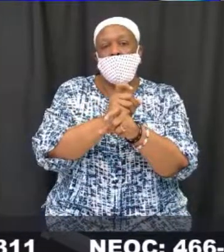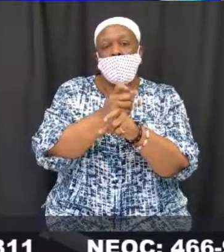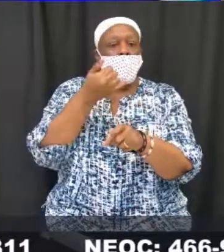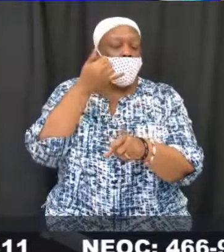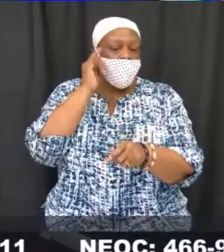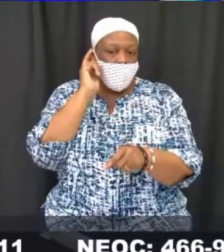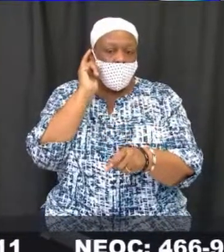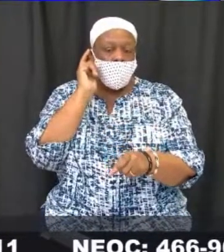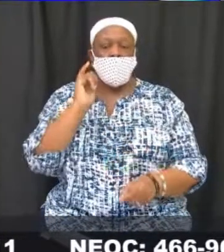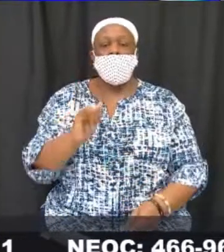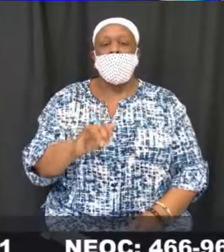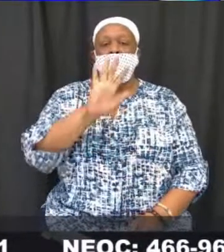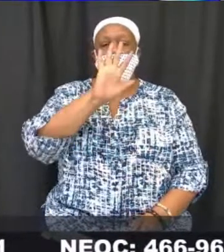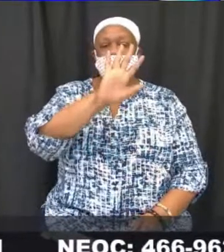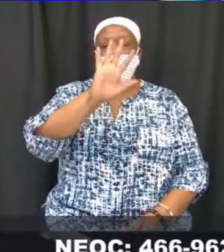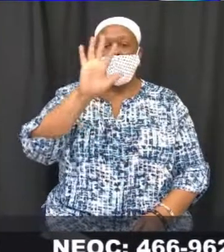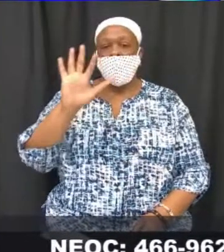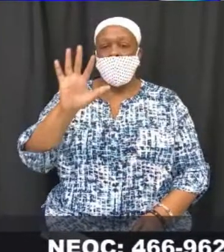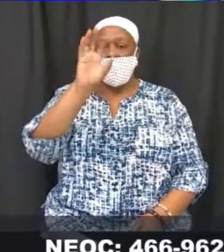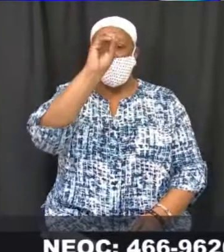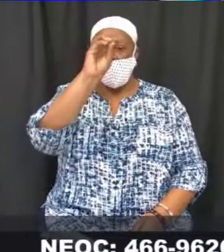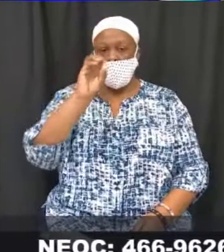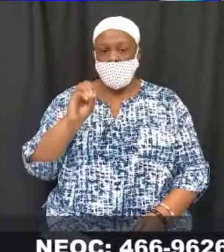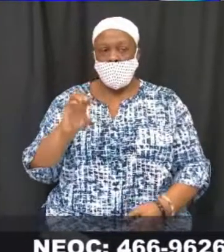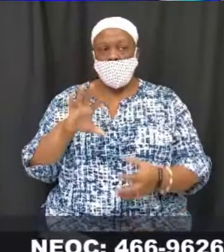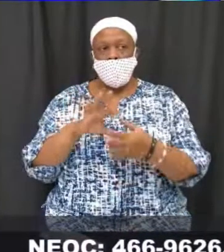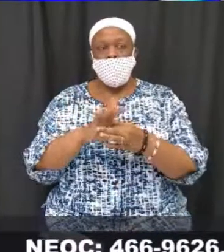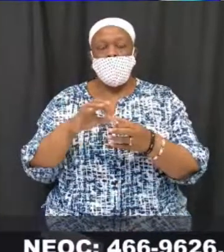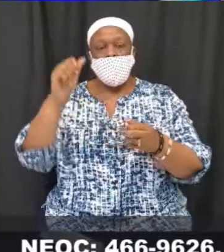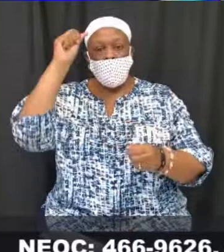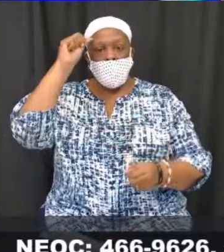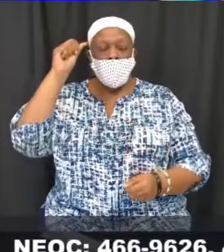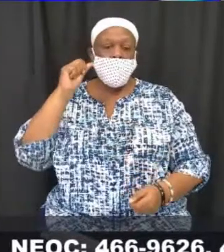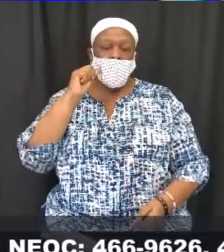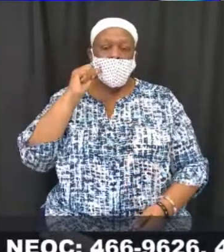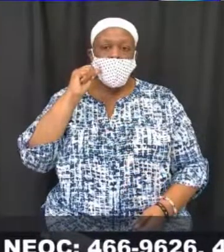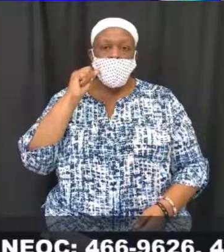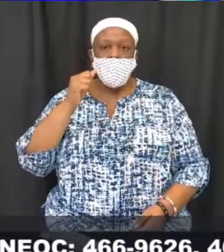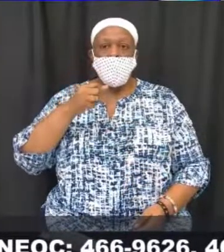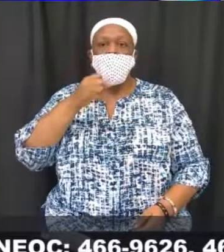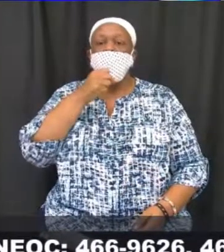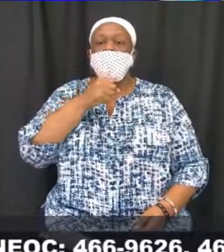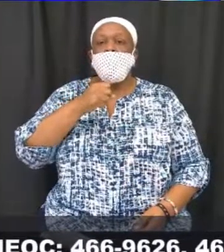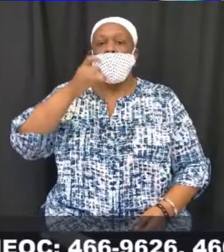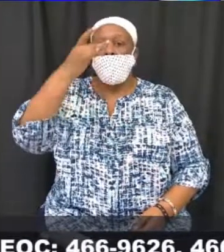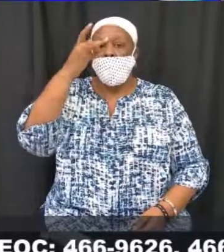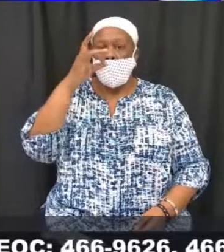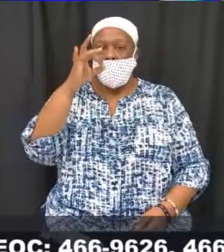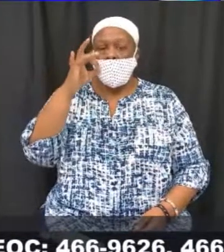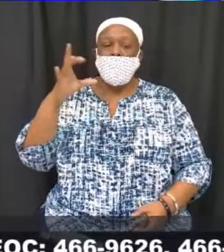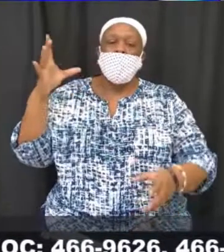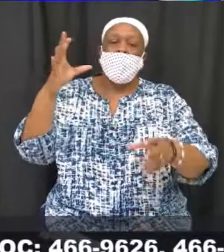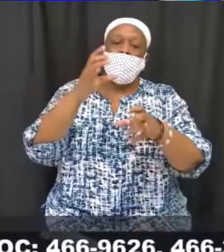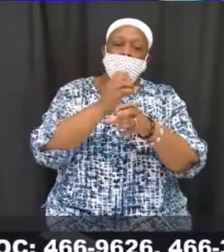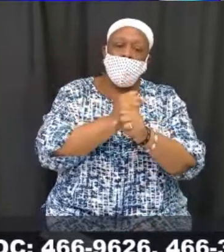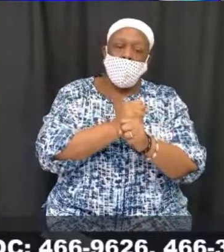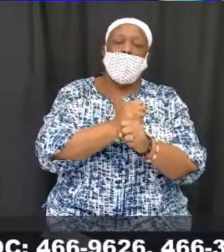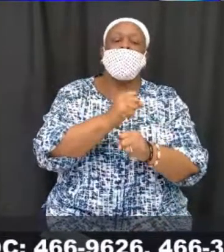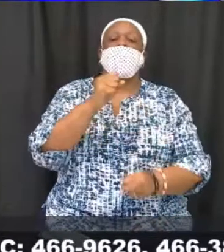55.8% of adults over the age of 18 did the right thing and received their first shot.